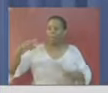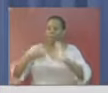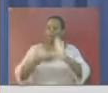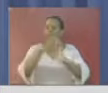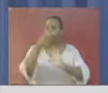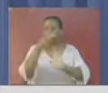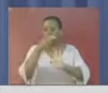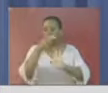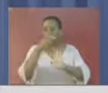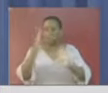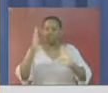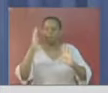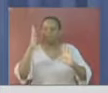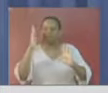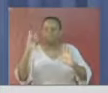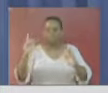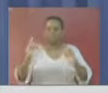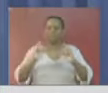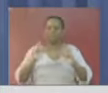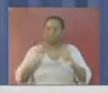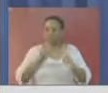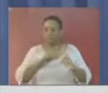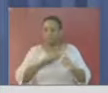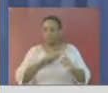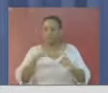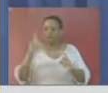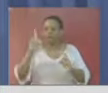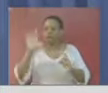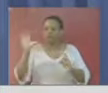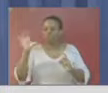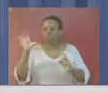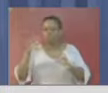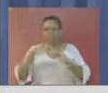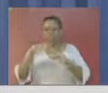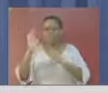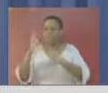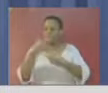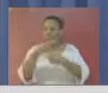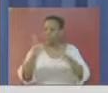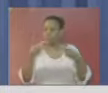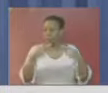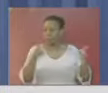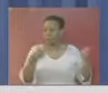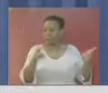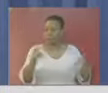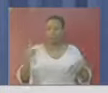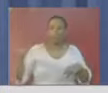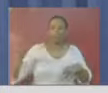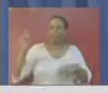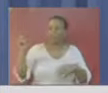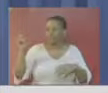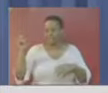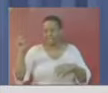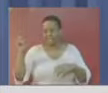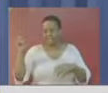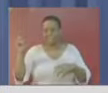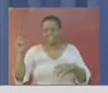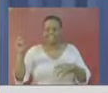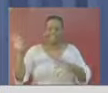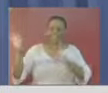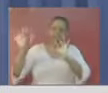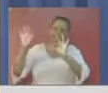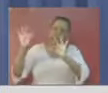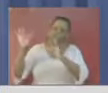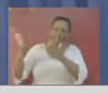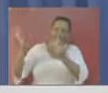Minister, is the persons who may be fortunate enough to get into the queue to come home for Christmas, we're going to be asking as many of